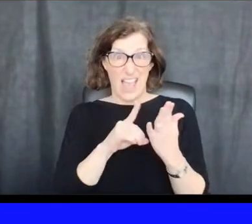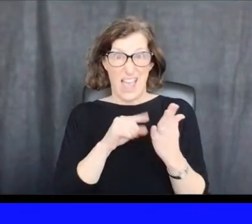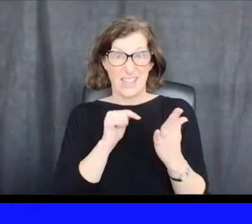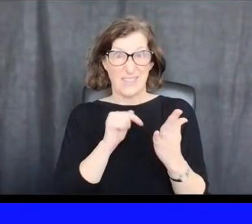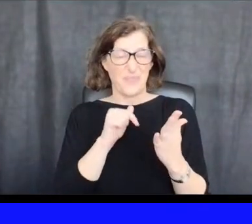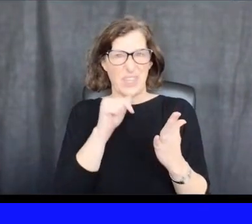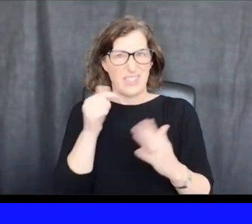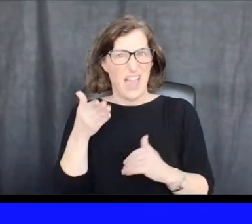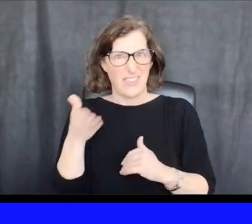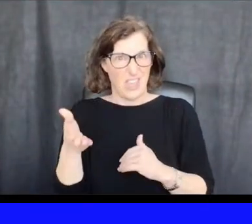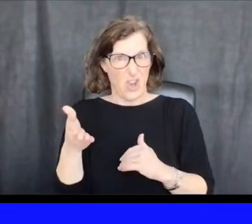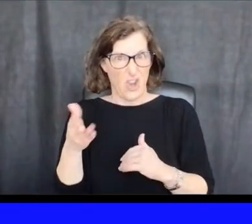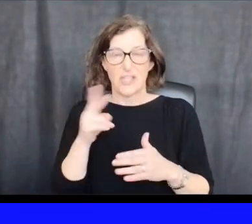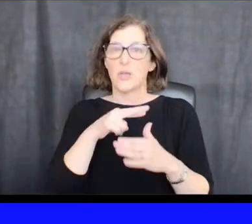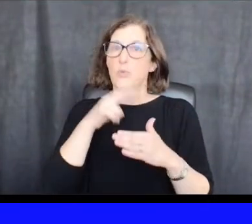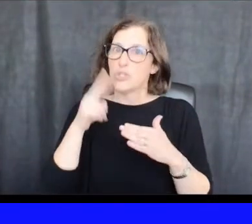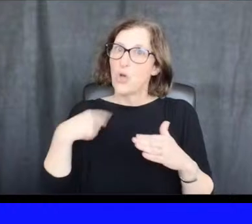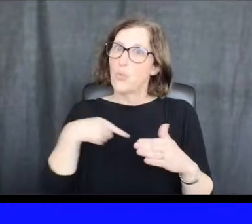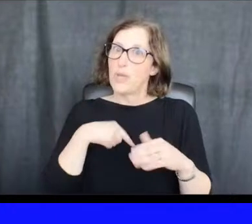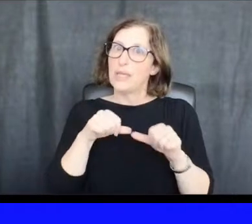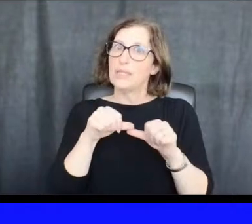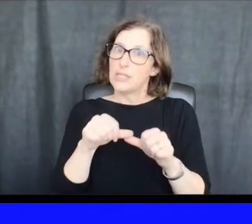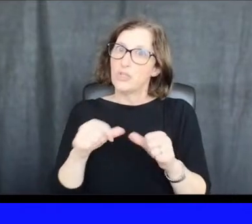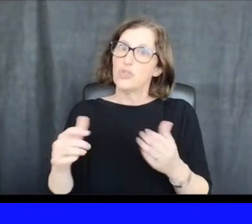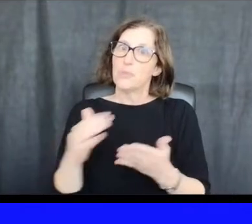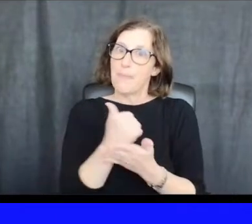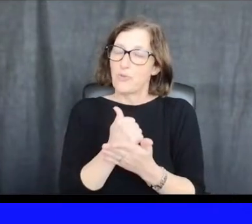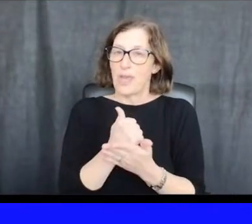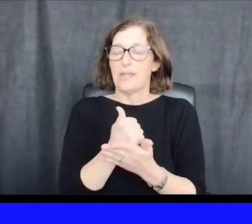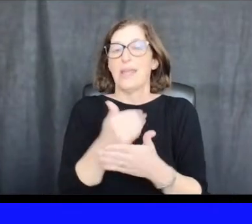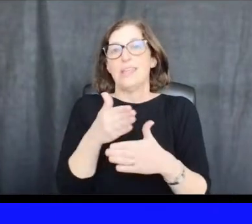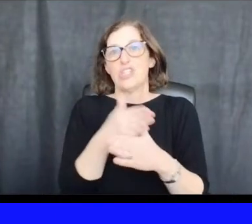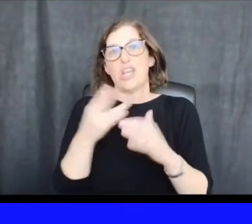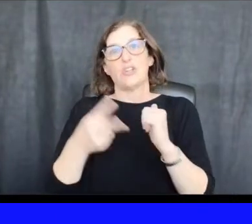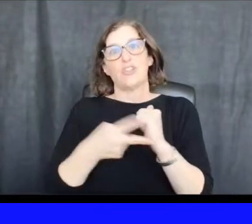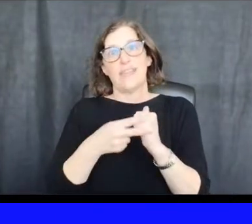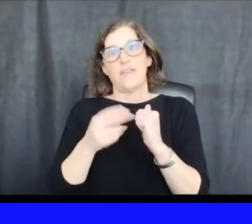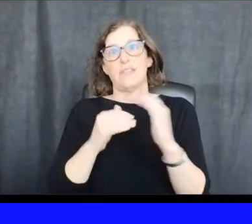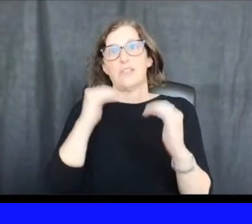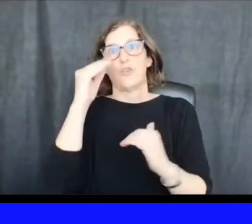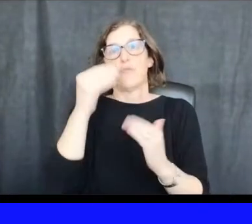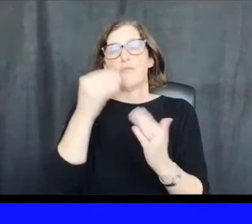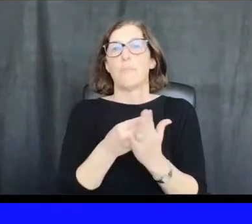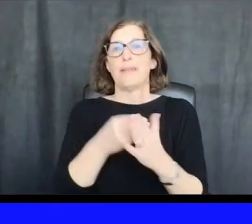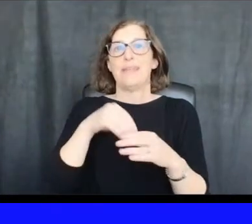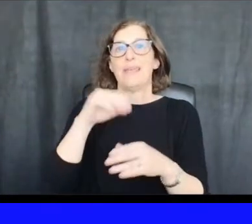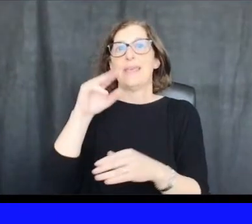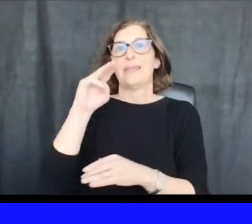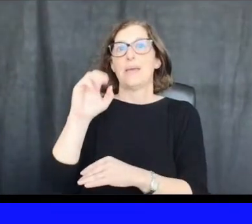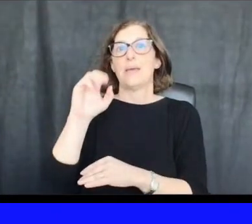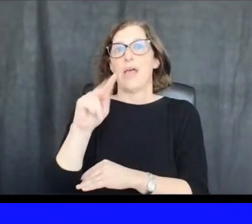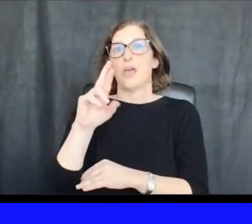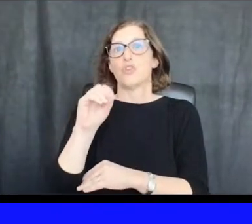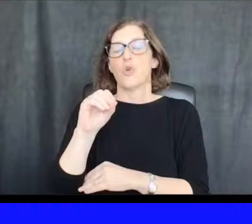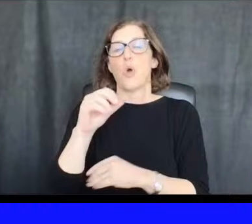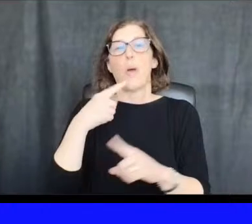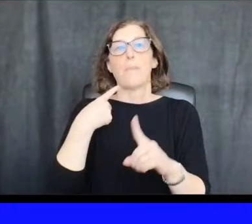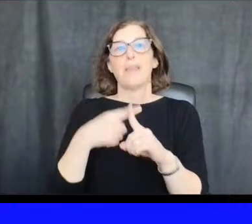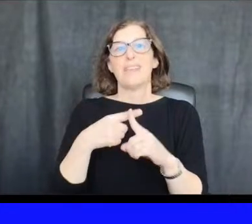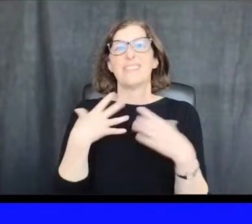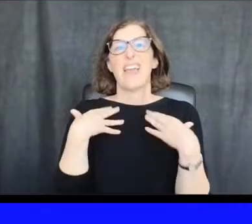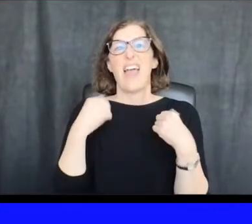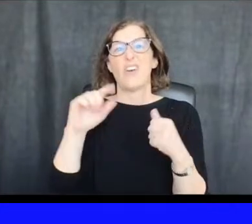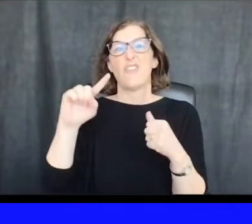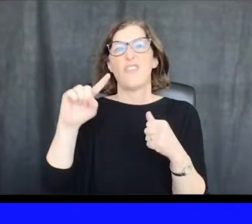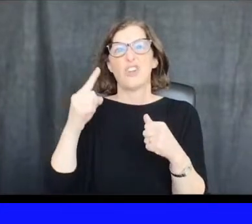DRGs, and so therefore, in theory, the hospital end increase its revenue significantly on those